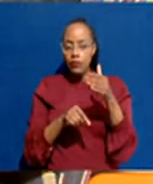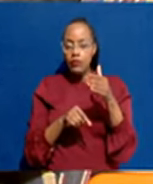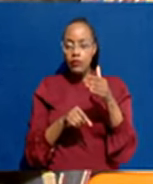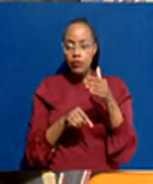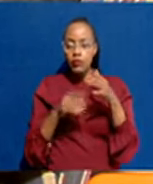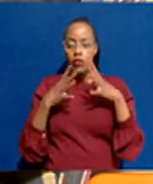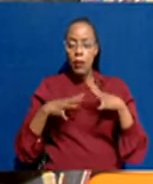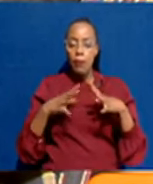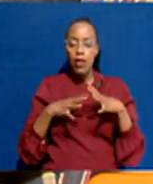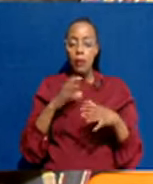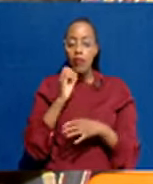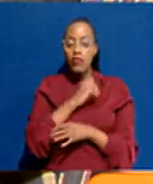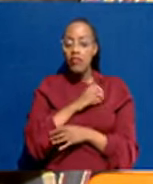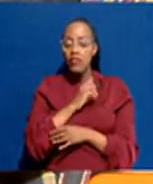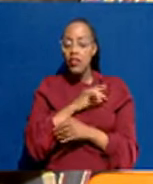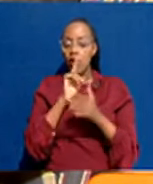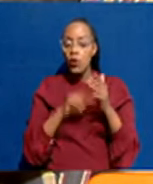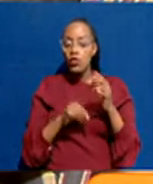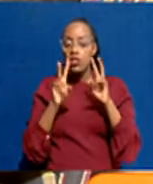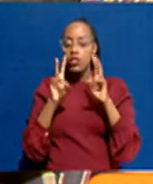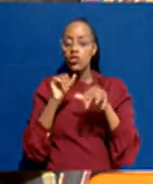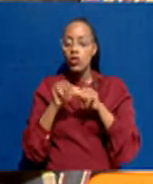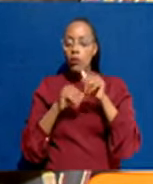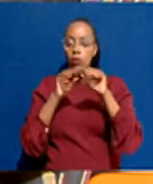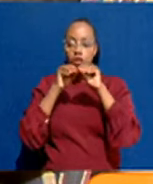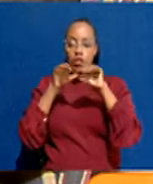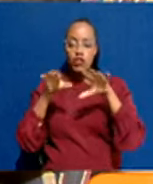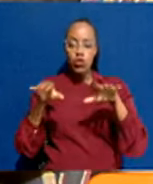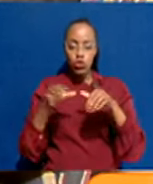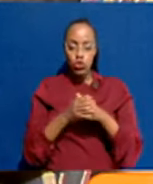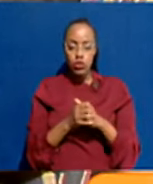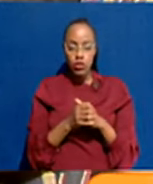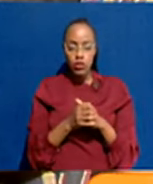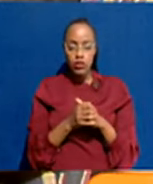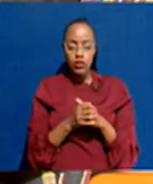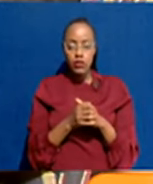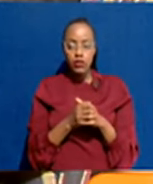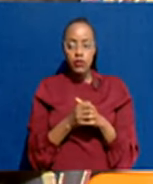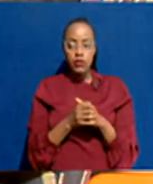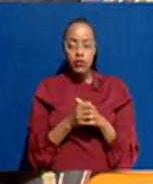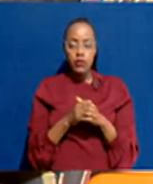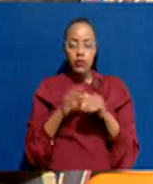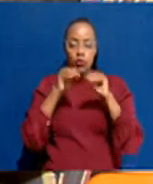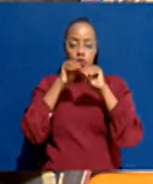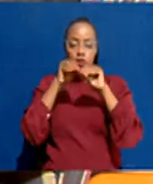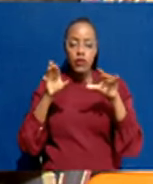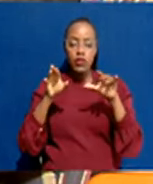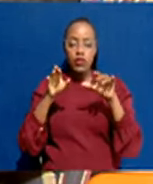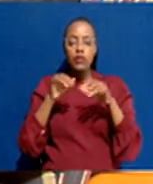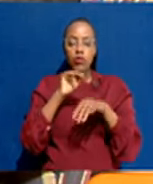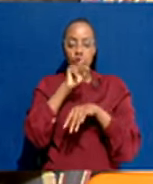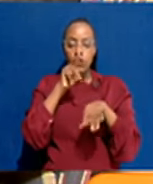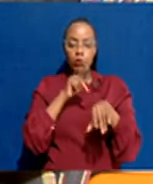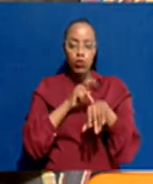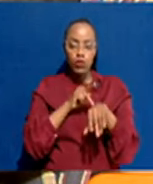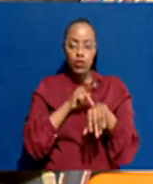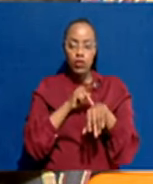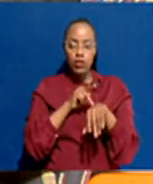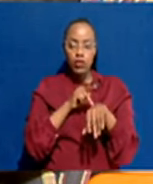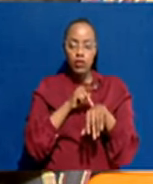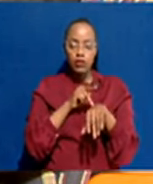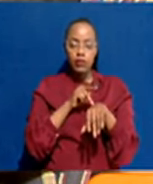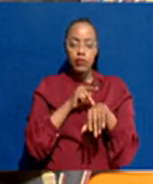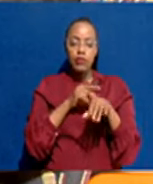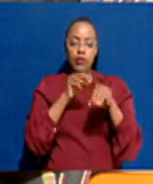what people are afraid of in terms of devolution is to devolve to the provinces.